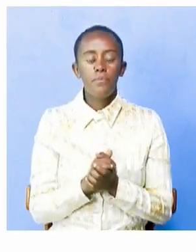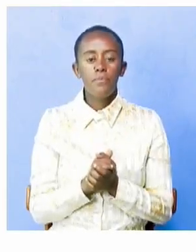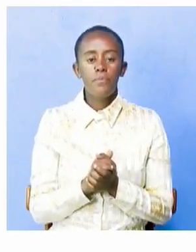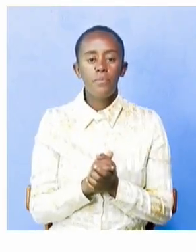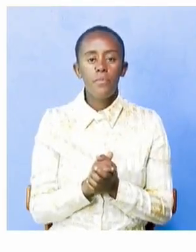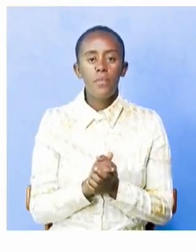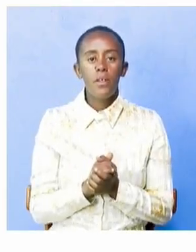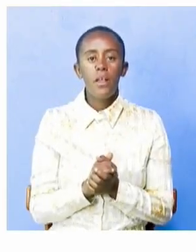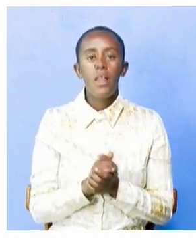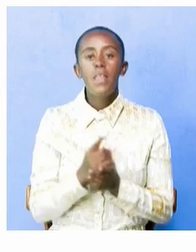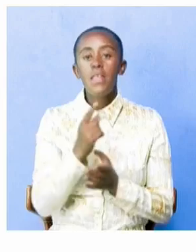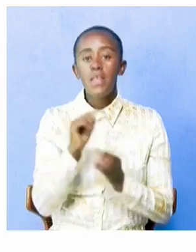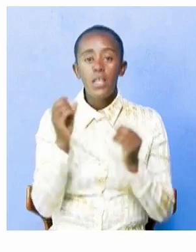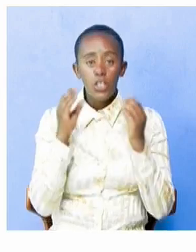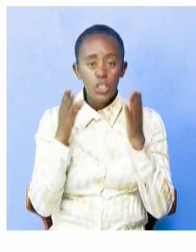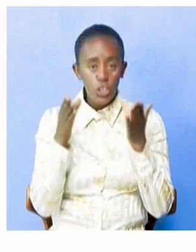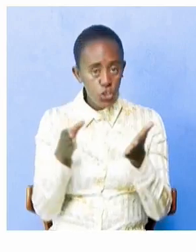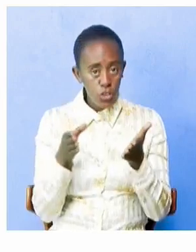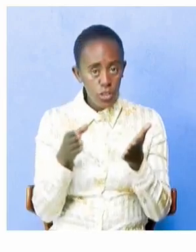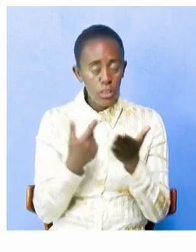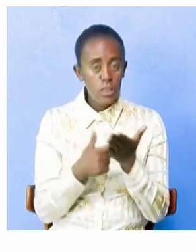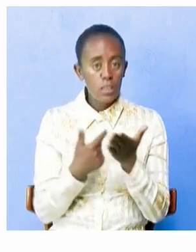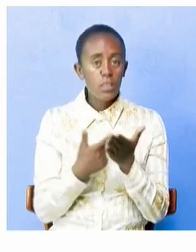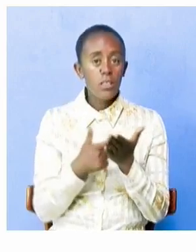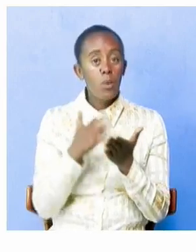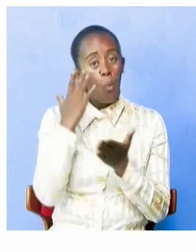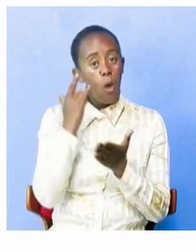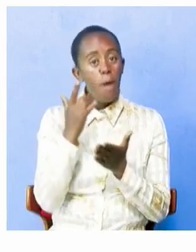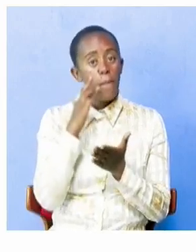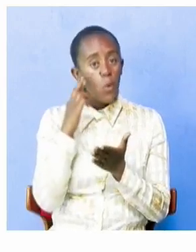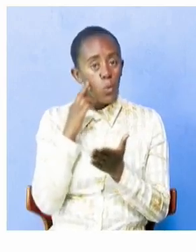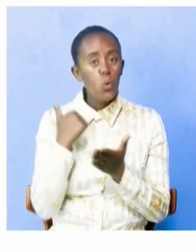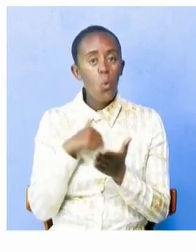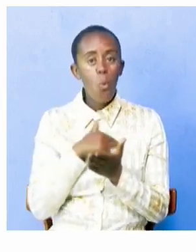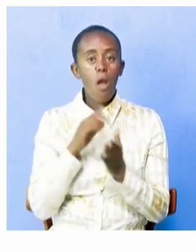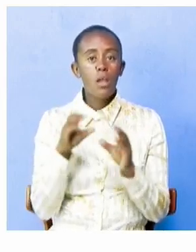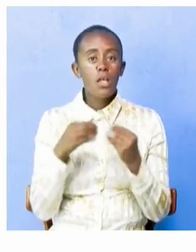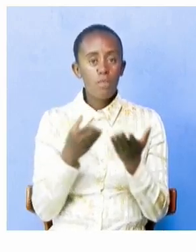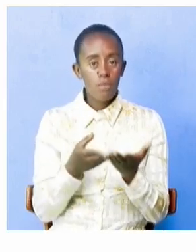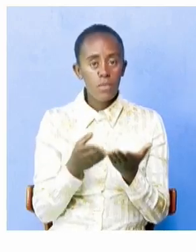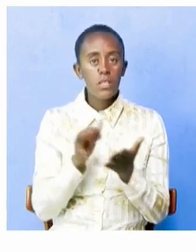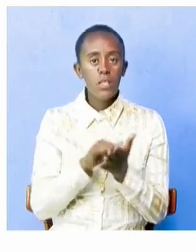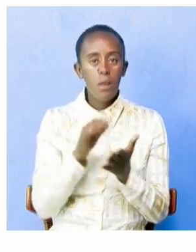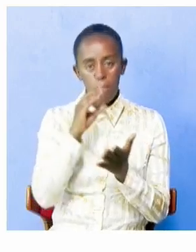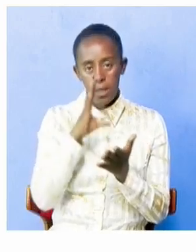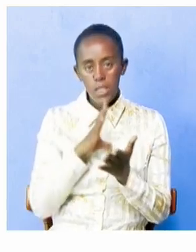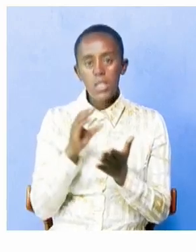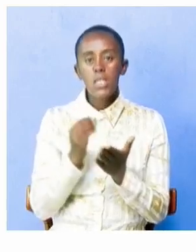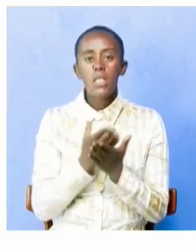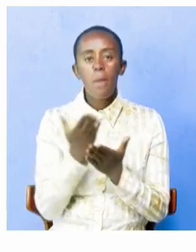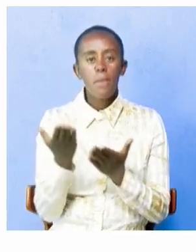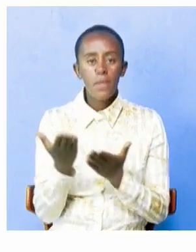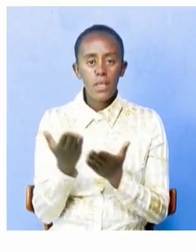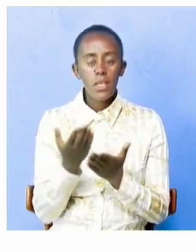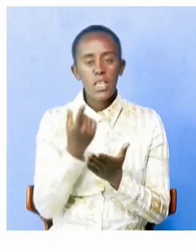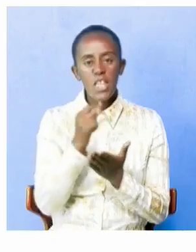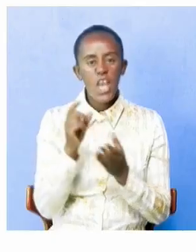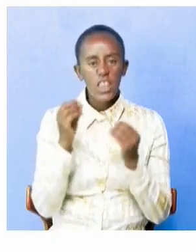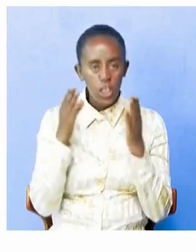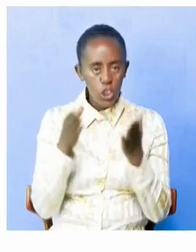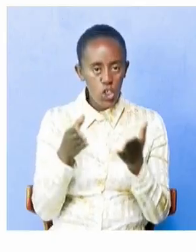The teachers, in this case, why? Because we are giving that person something. The